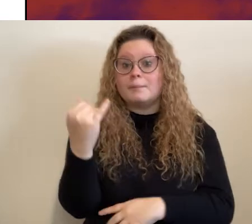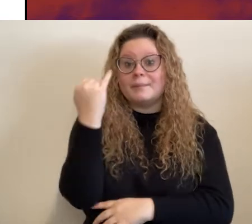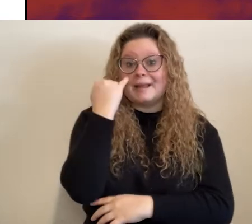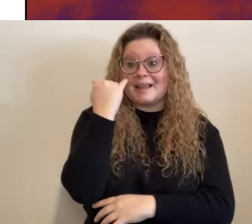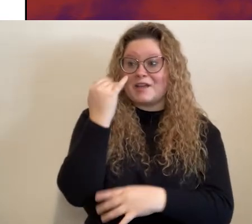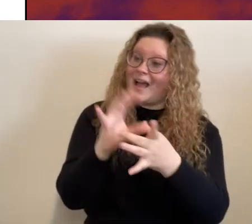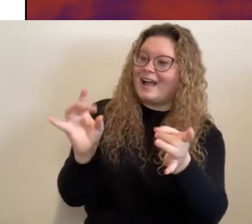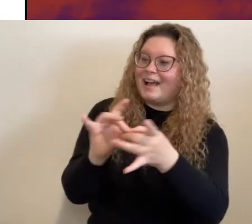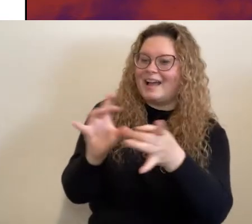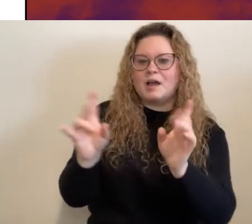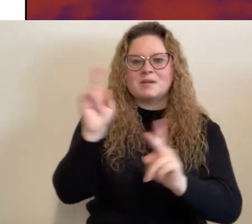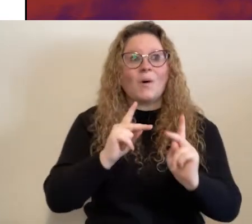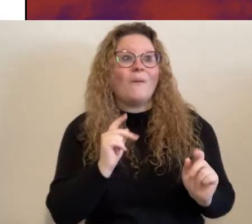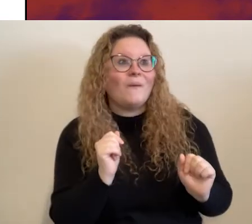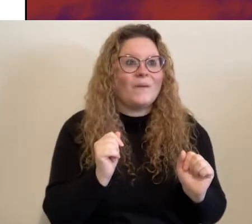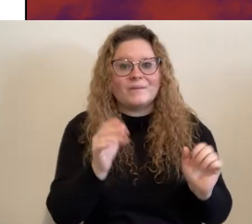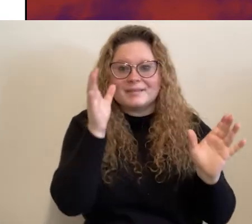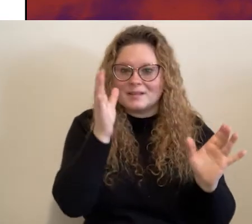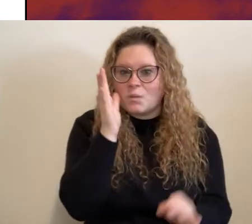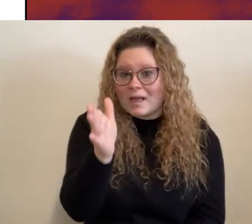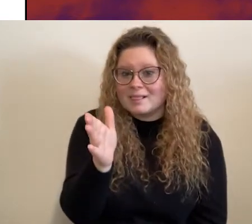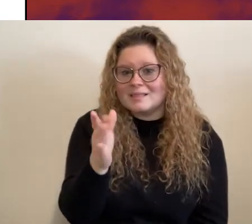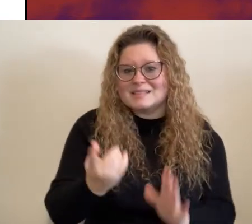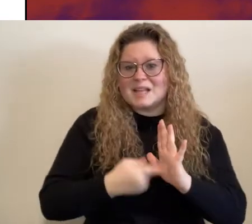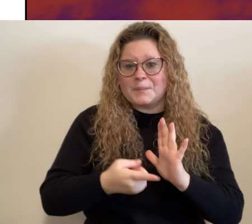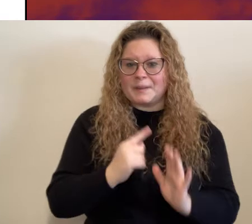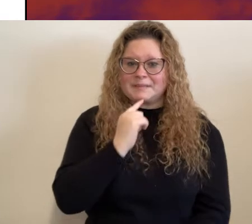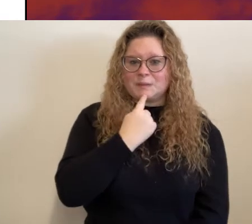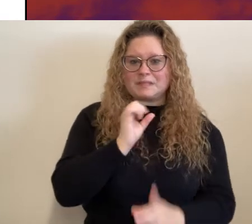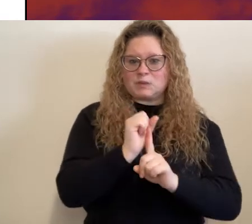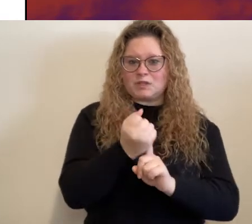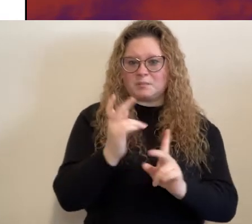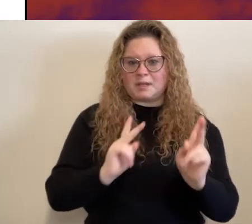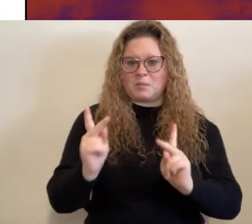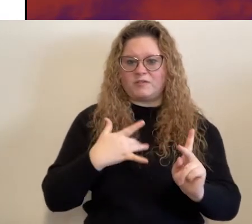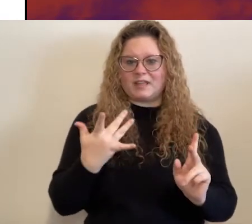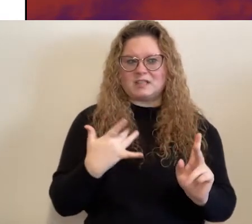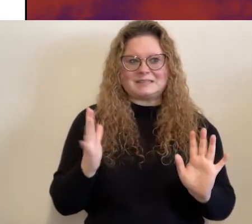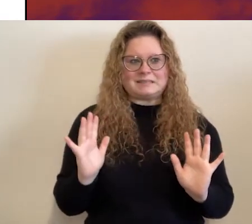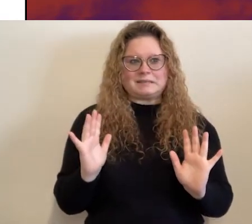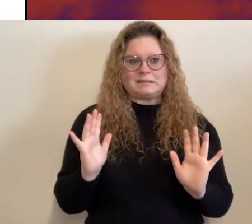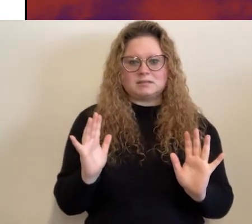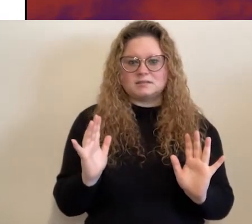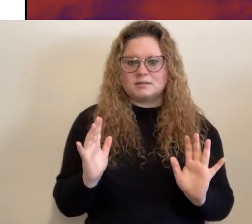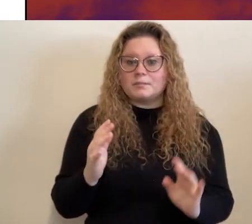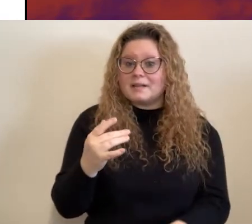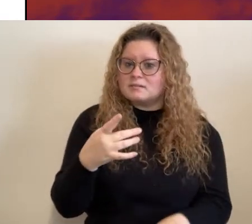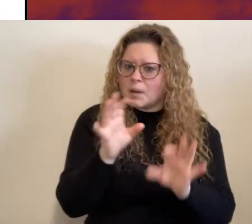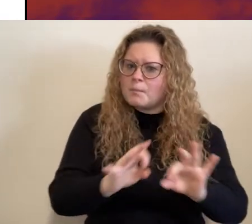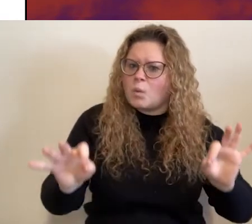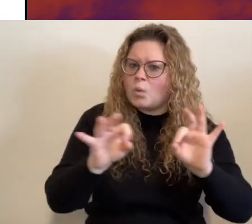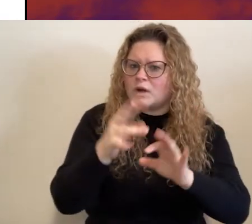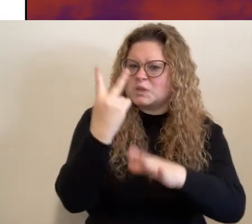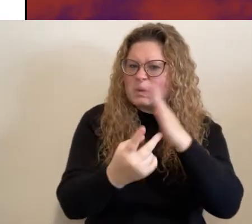time, then it can be a little bit too much. But there's a difference between the bringing in the seriousness of something